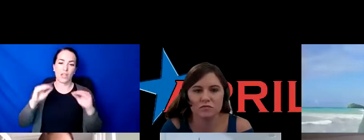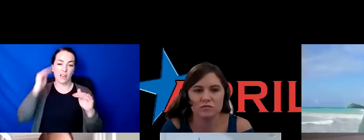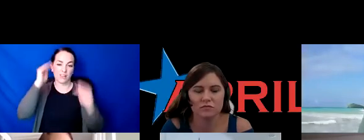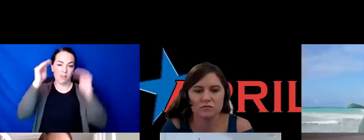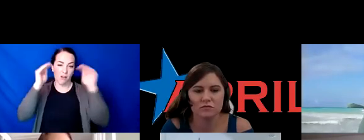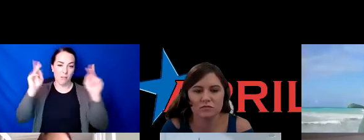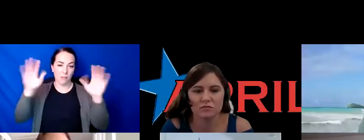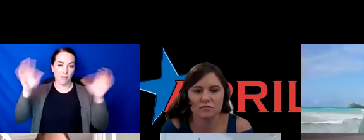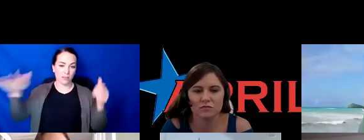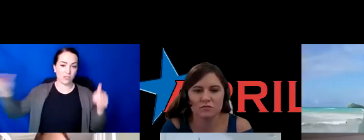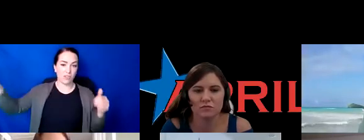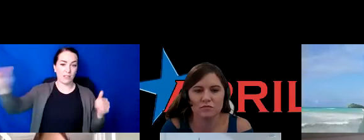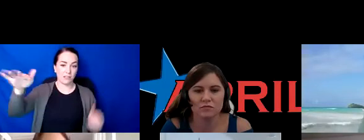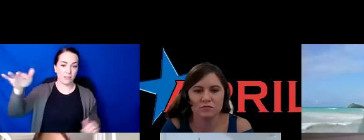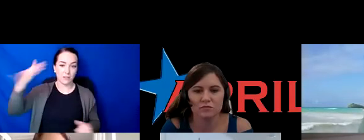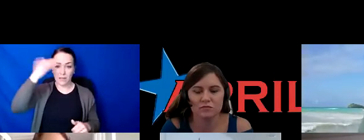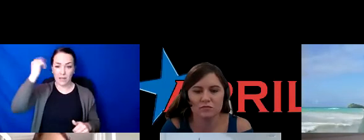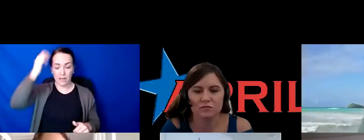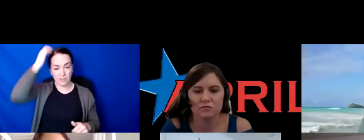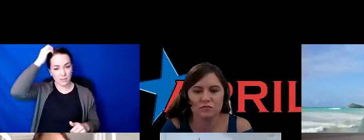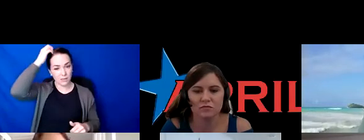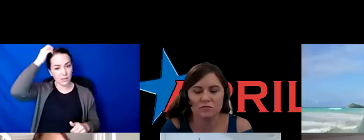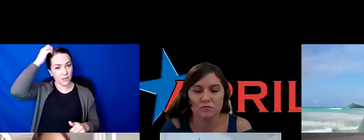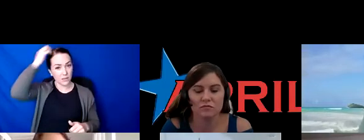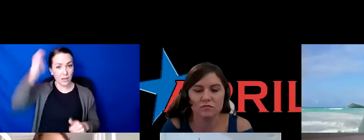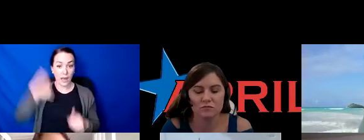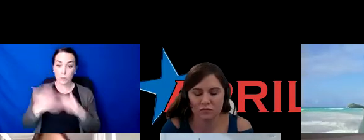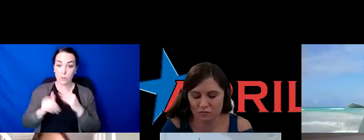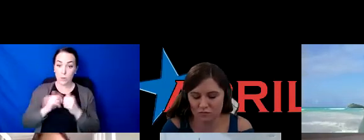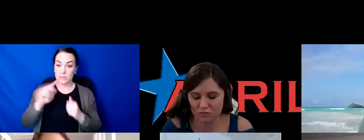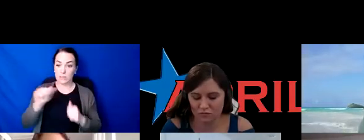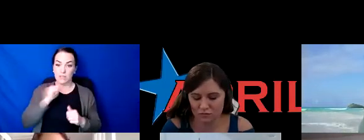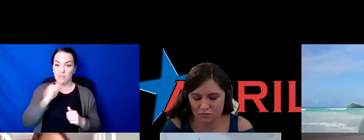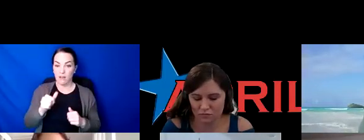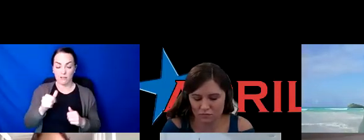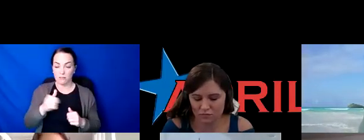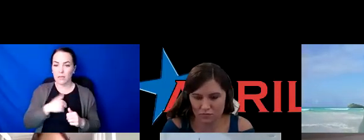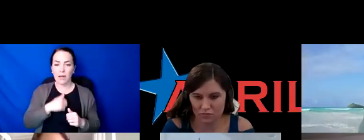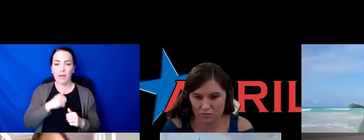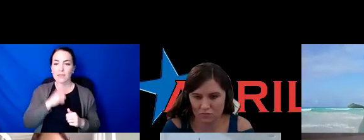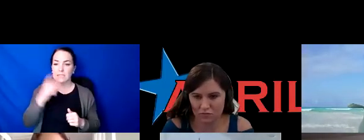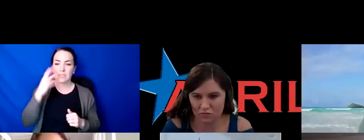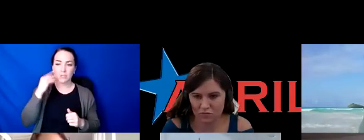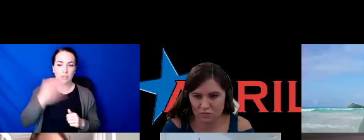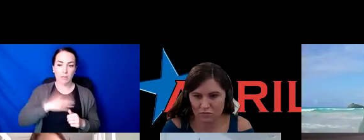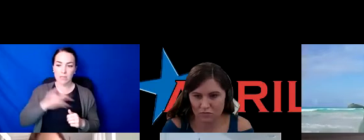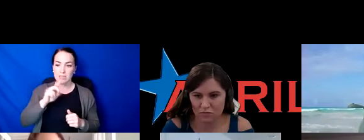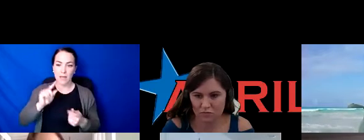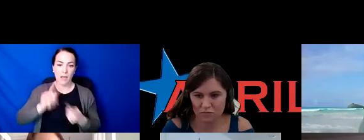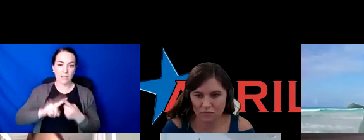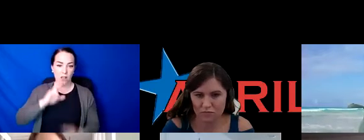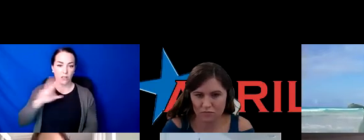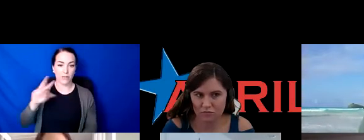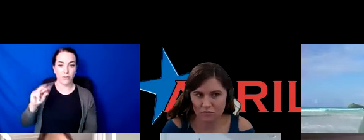because I wasn't born with a disability. I didn't experience my disability until I was in my